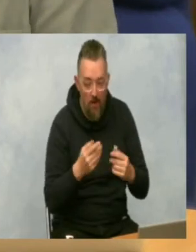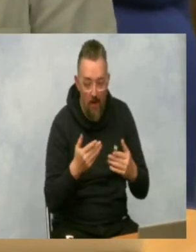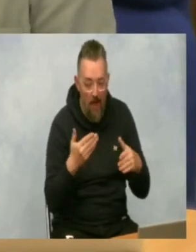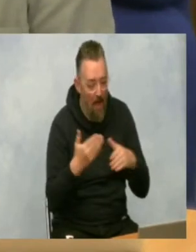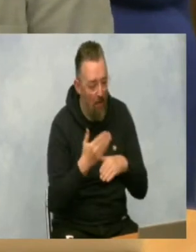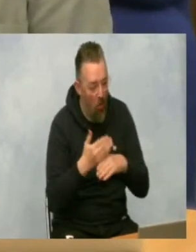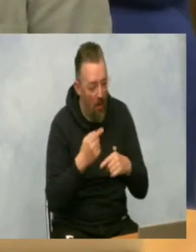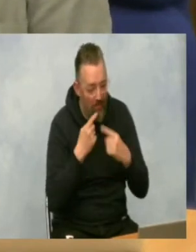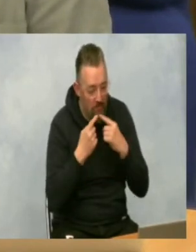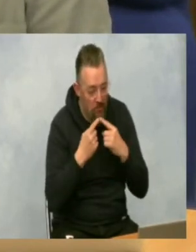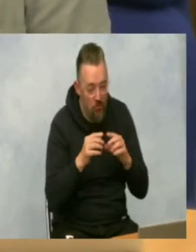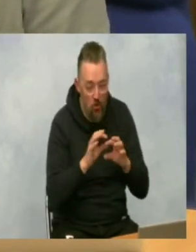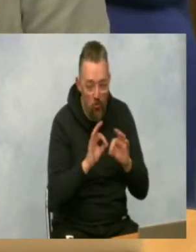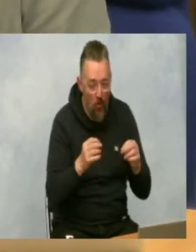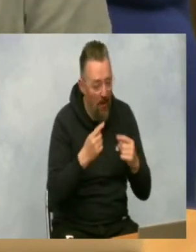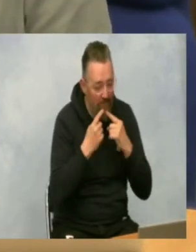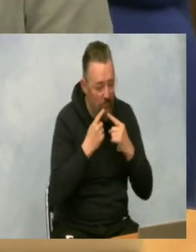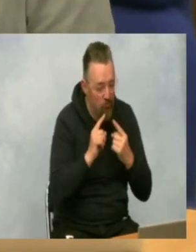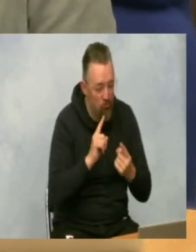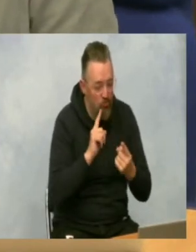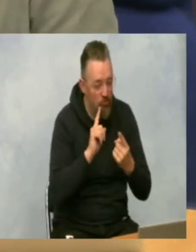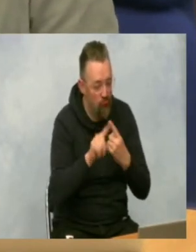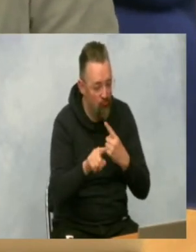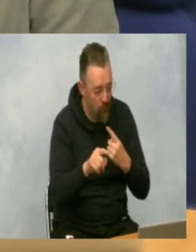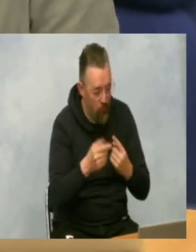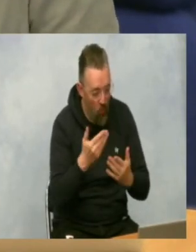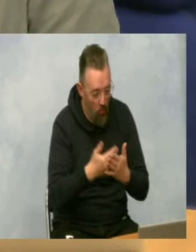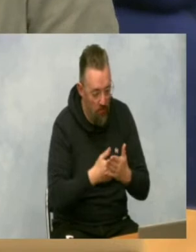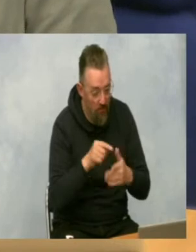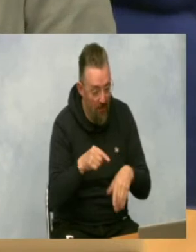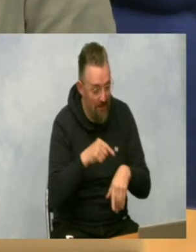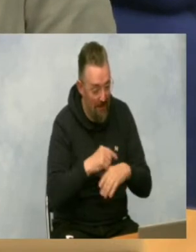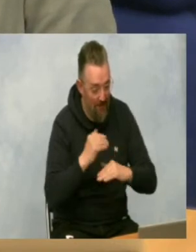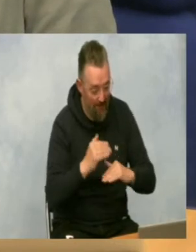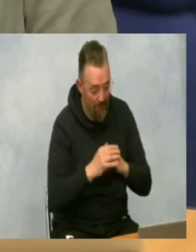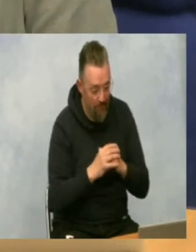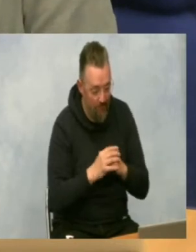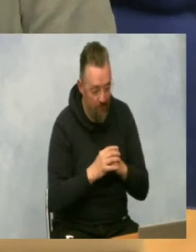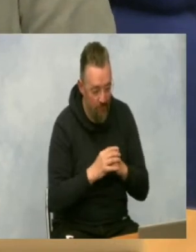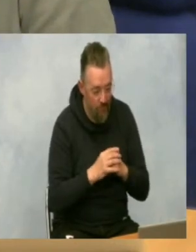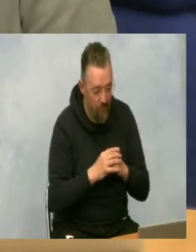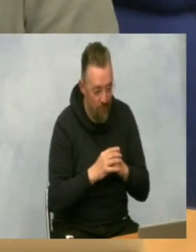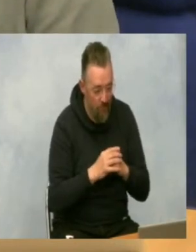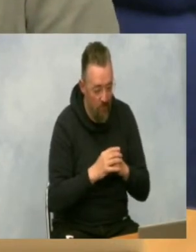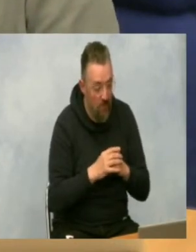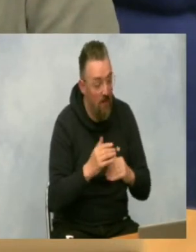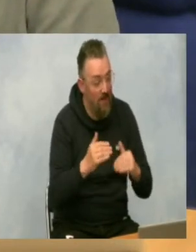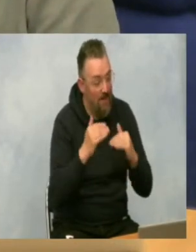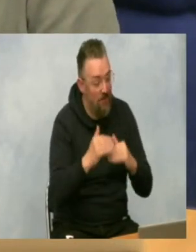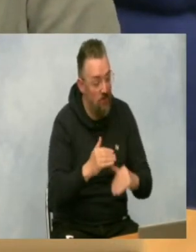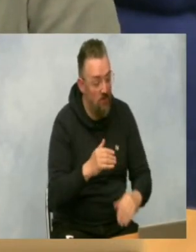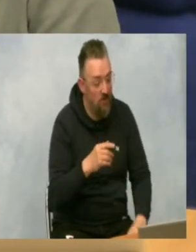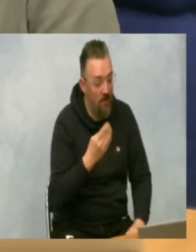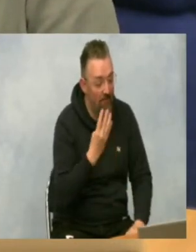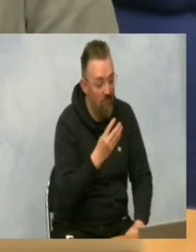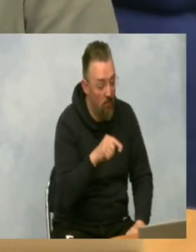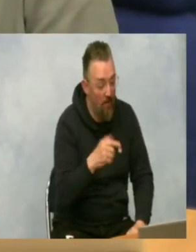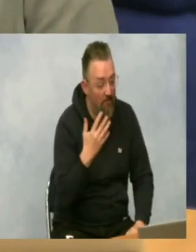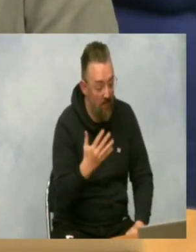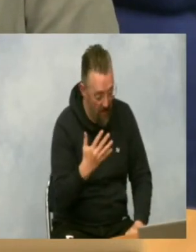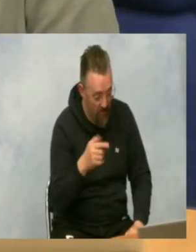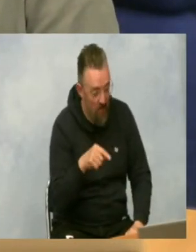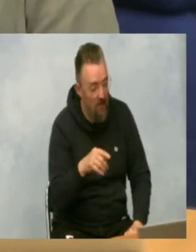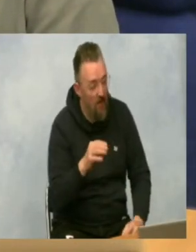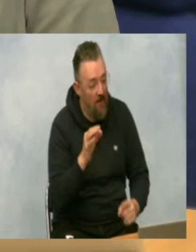there was no information to report for the period for the resource. Section 4.5